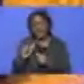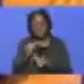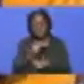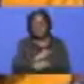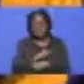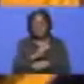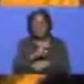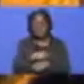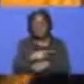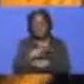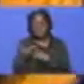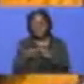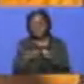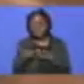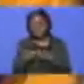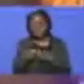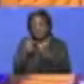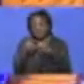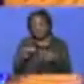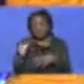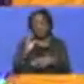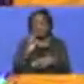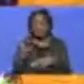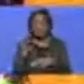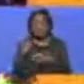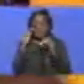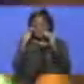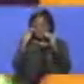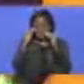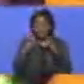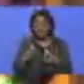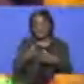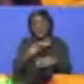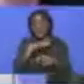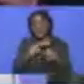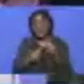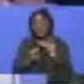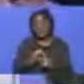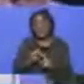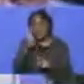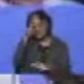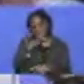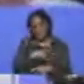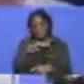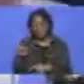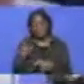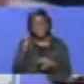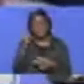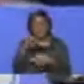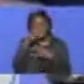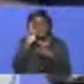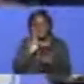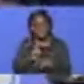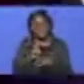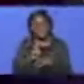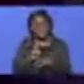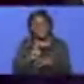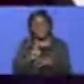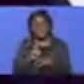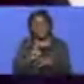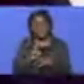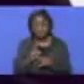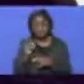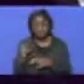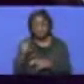her mentor and friend, a man she says was respected beyond party lines and always believed in putting one's best foot forward.